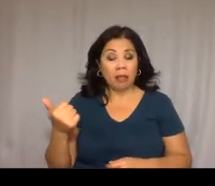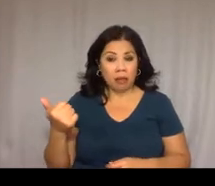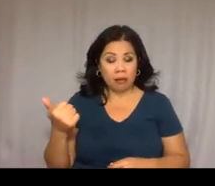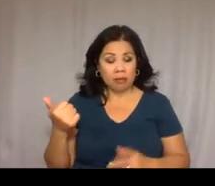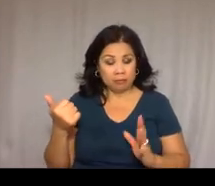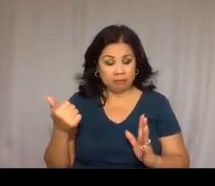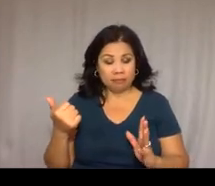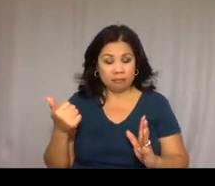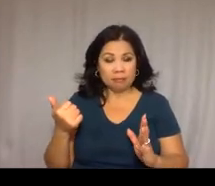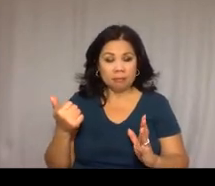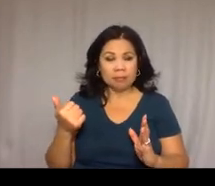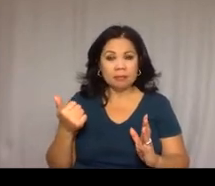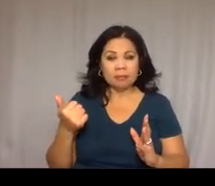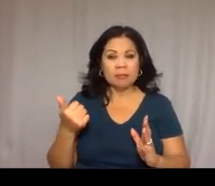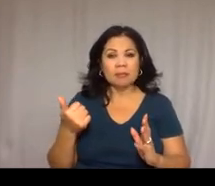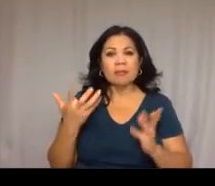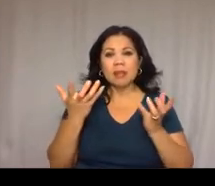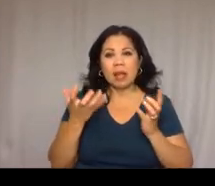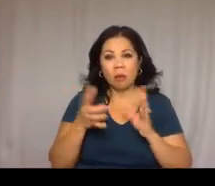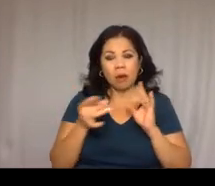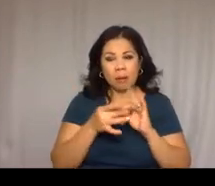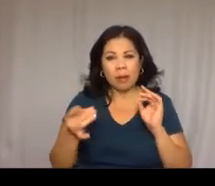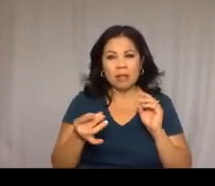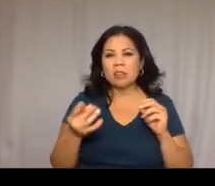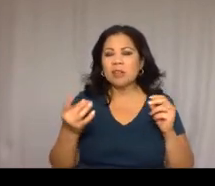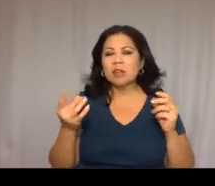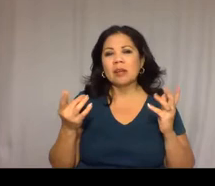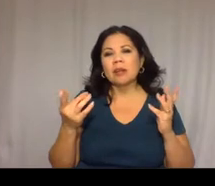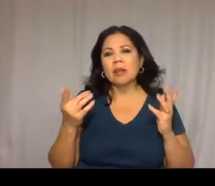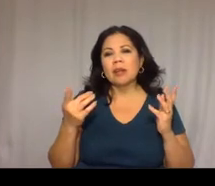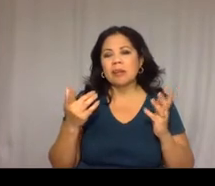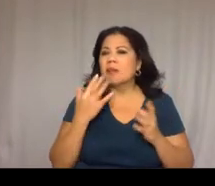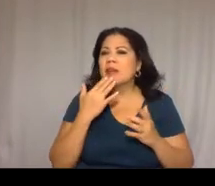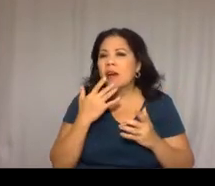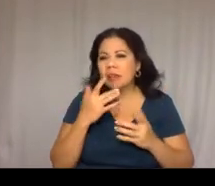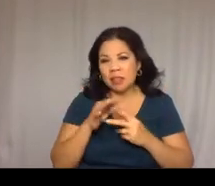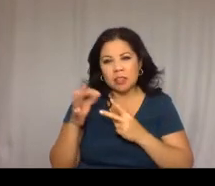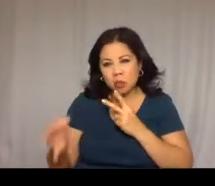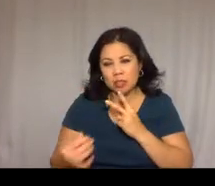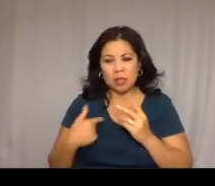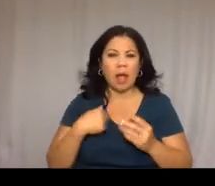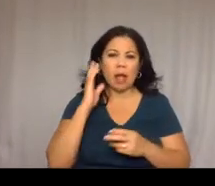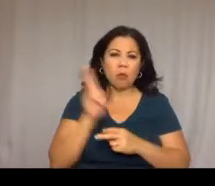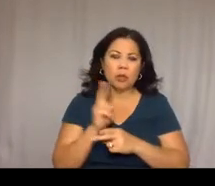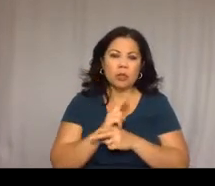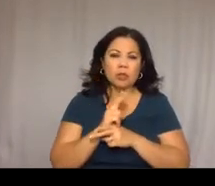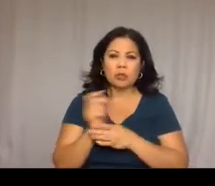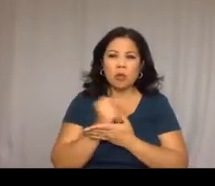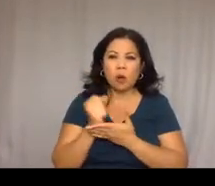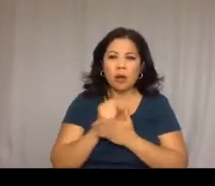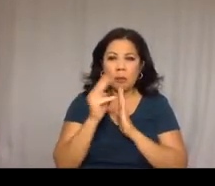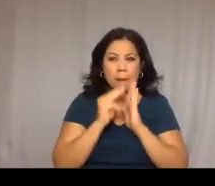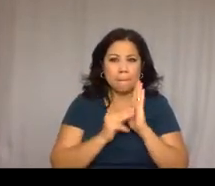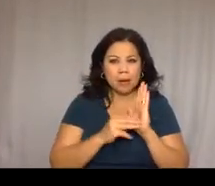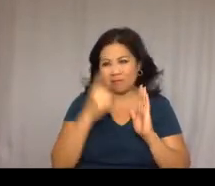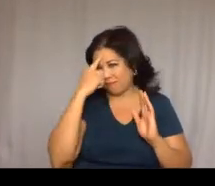at the beginning of this lesson was what you need in terms of color. So I basically am going to use these washable markers, but you can